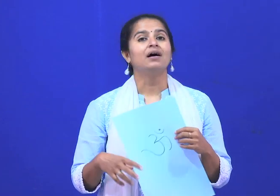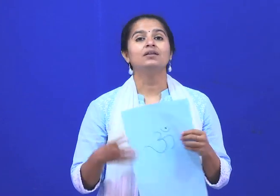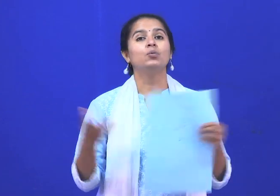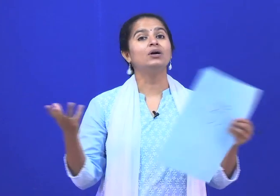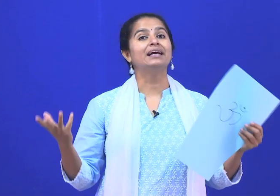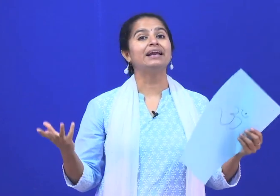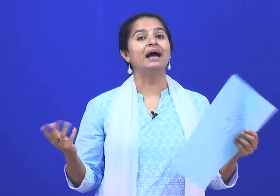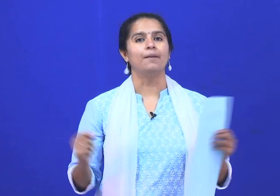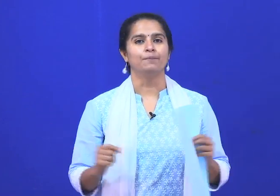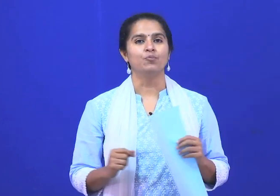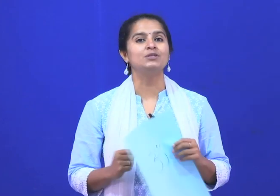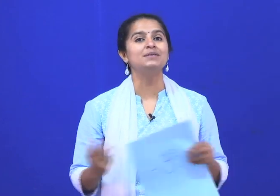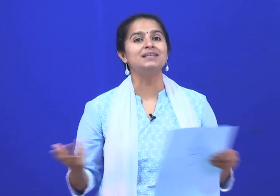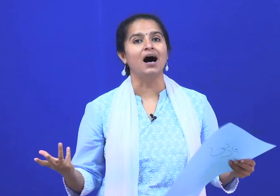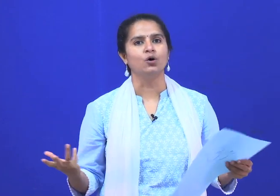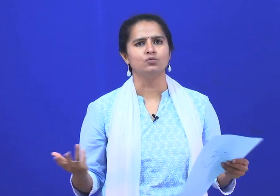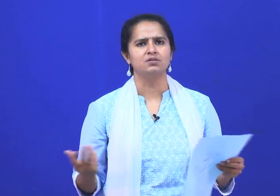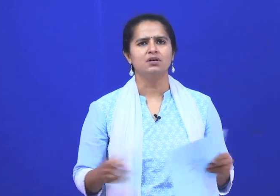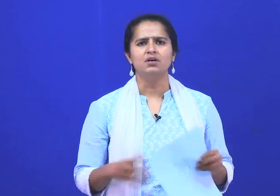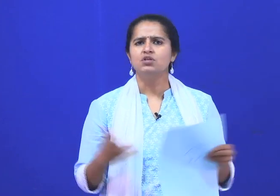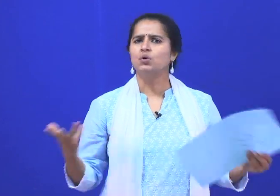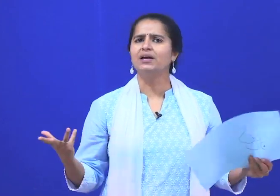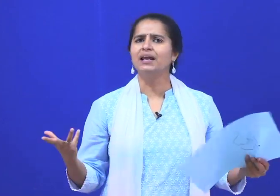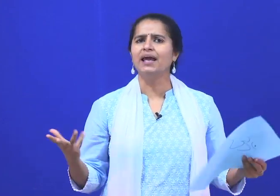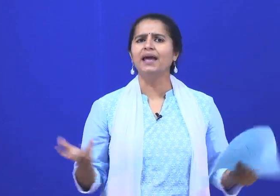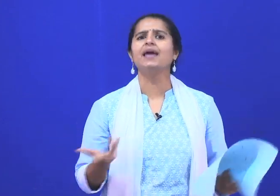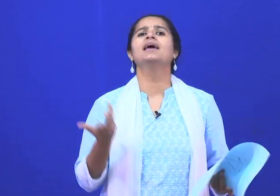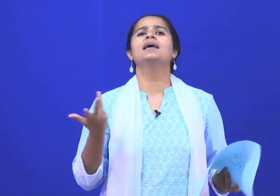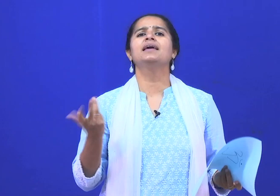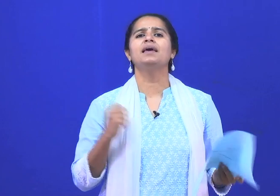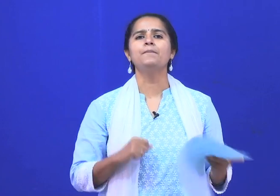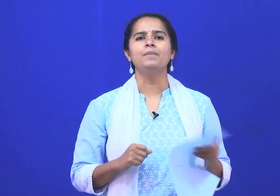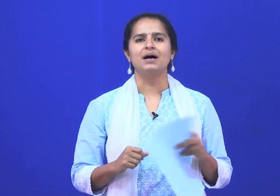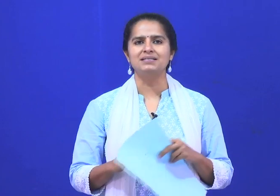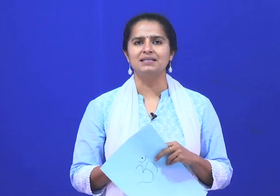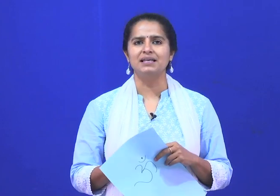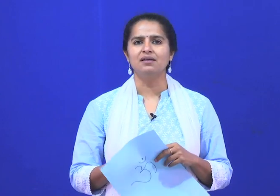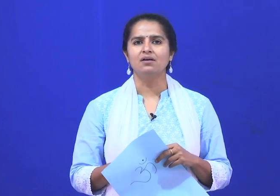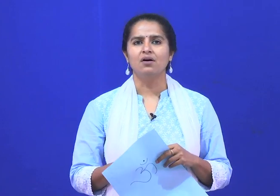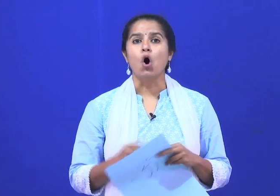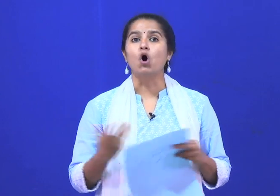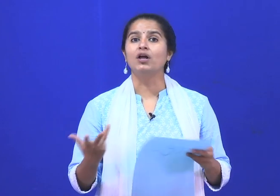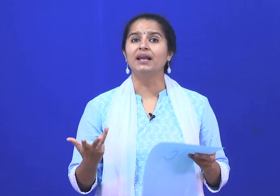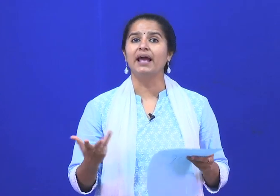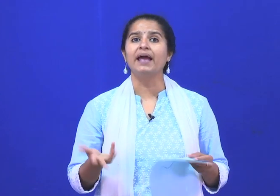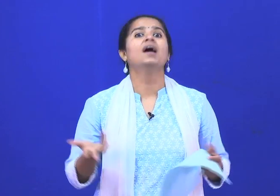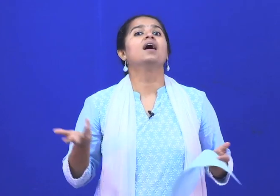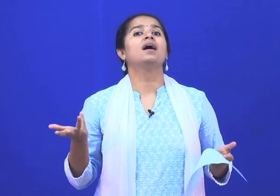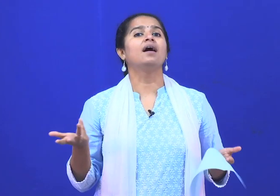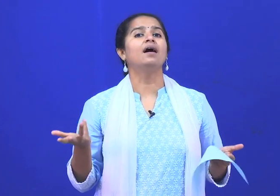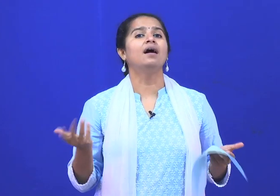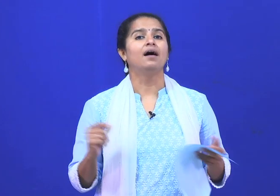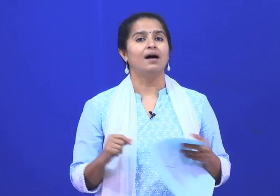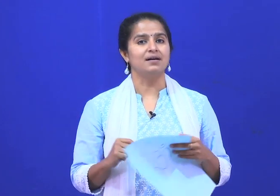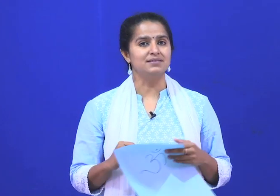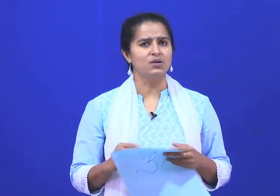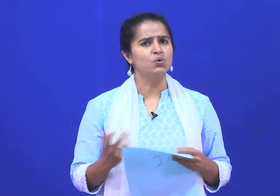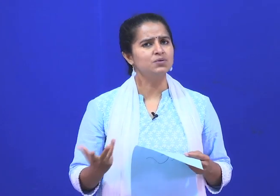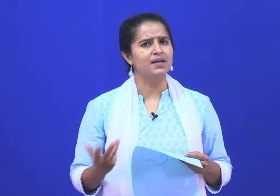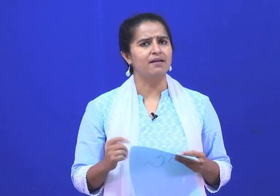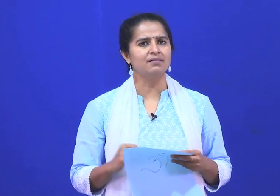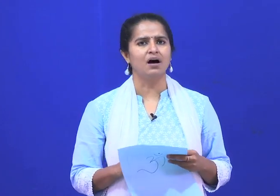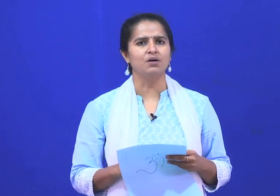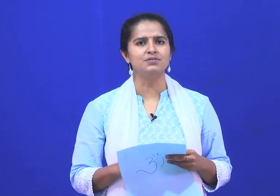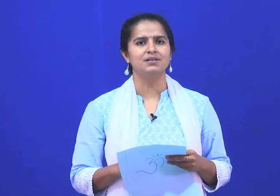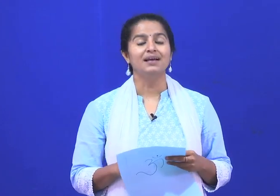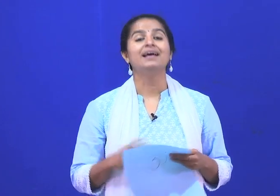have the word griham, which means the house. So grihe kim asti or grihe kaha asti,